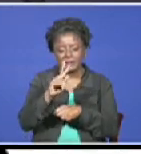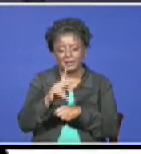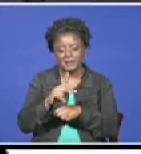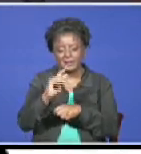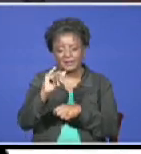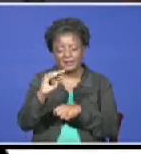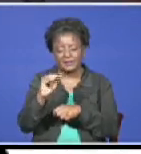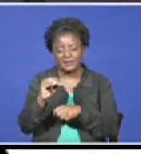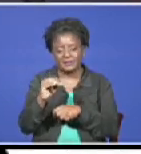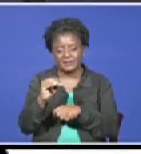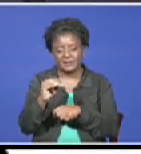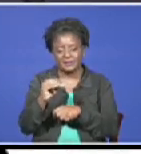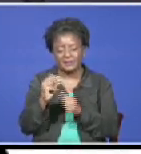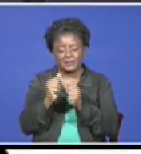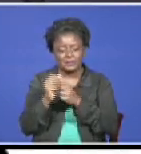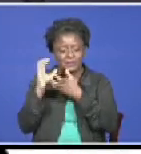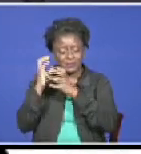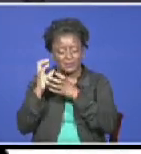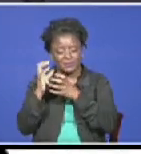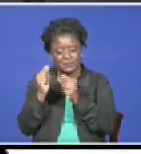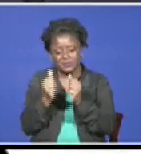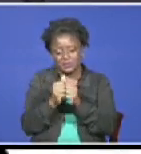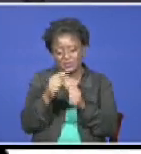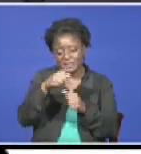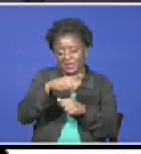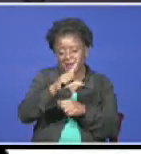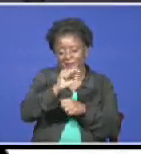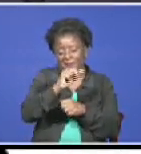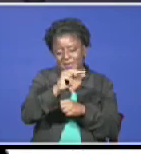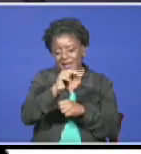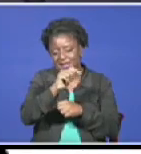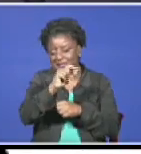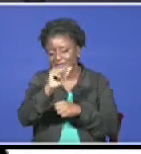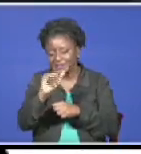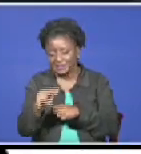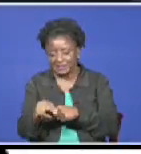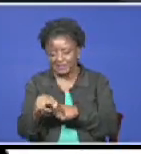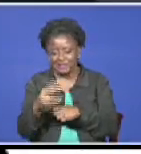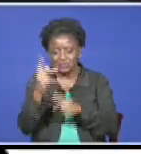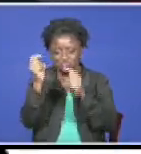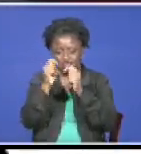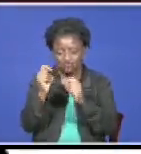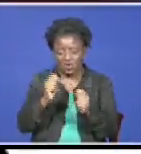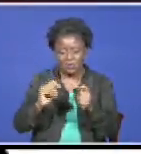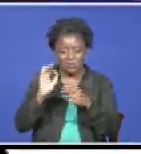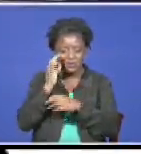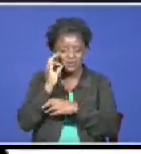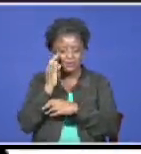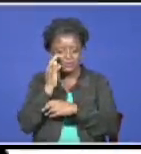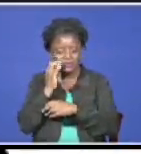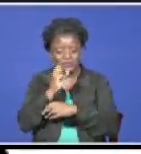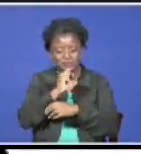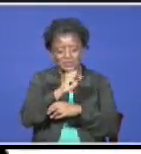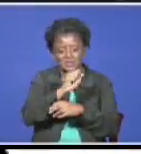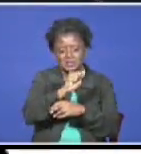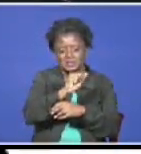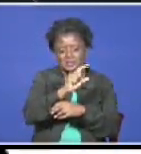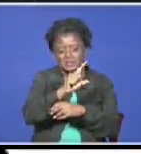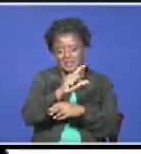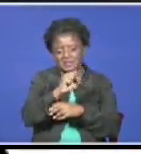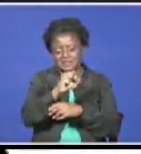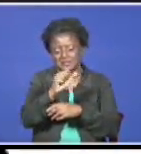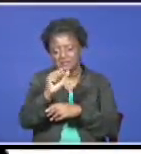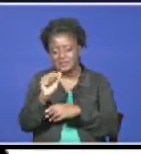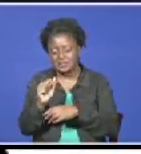a rum-glazed plantain cup with a tropical fruit salsa. The dessert was a slice of heaven from Chef